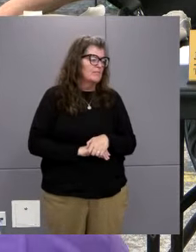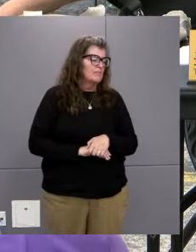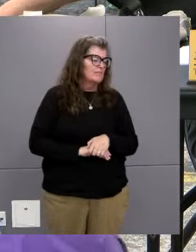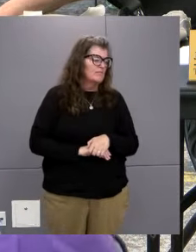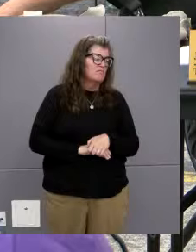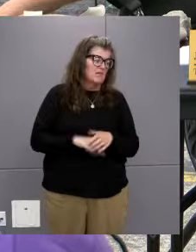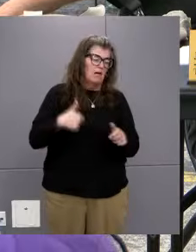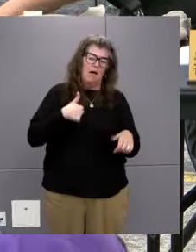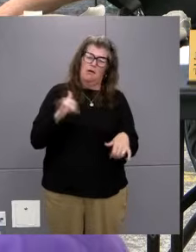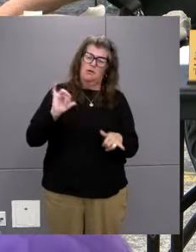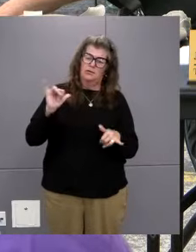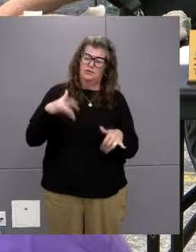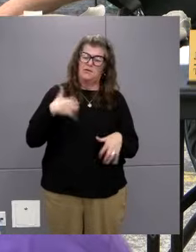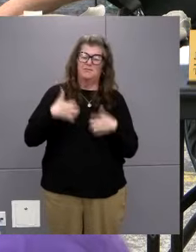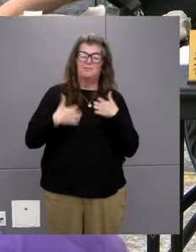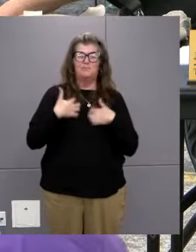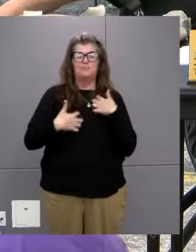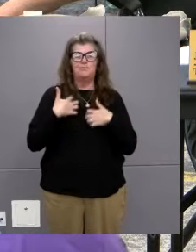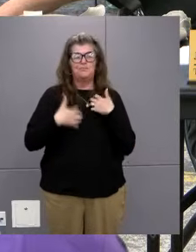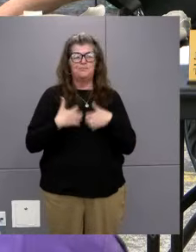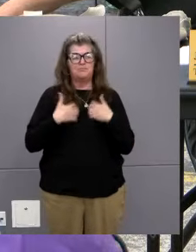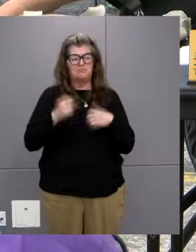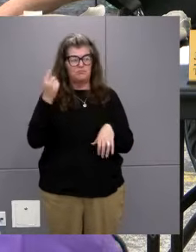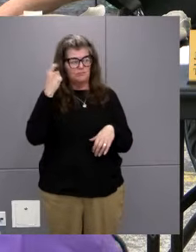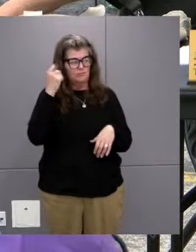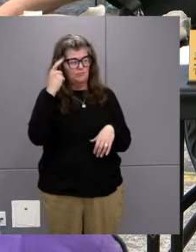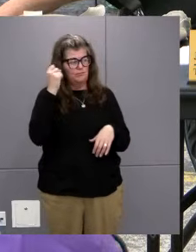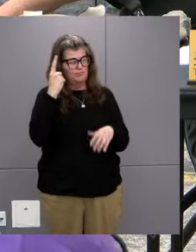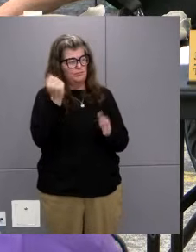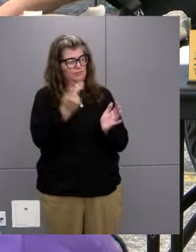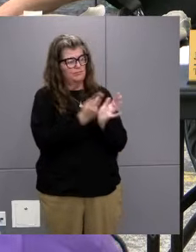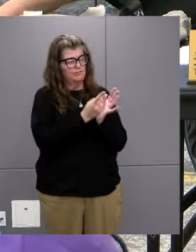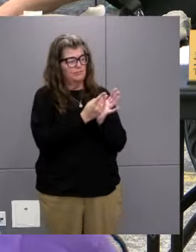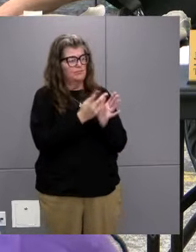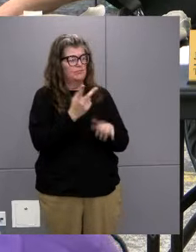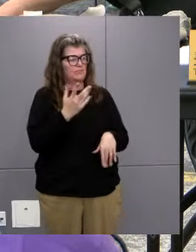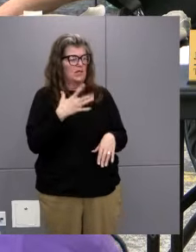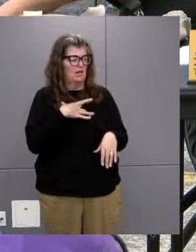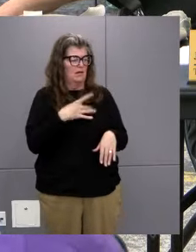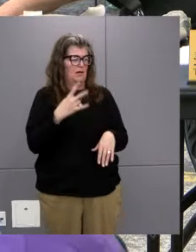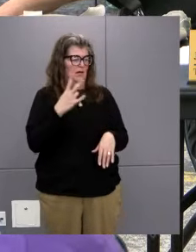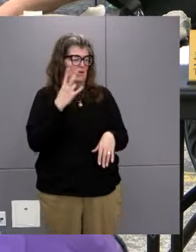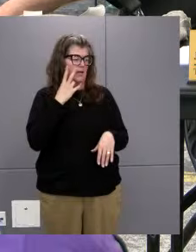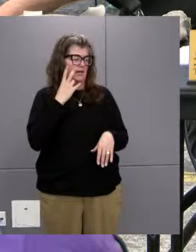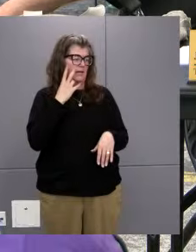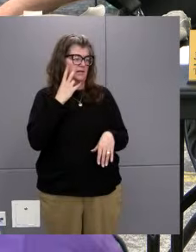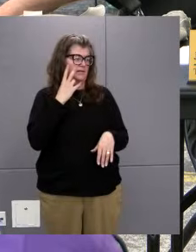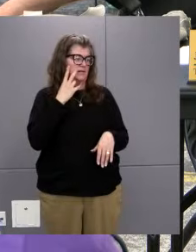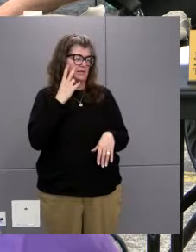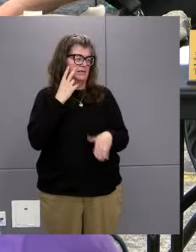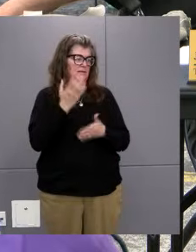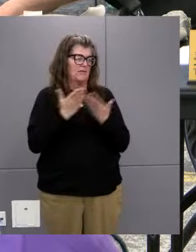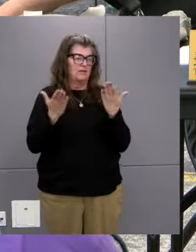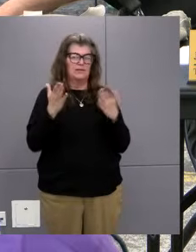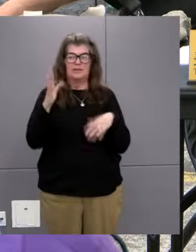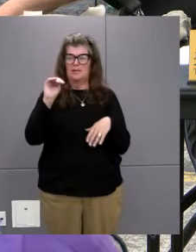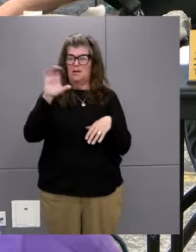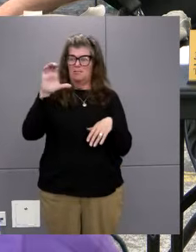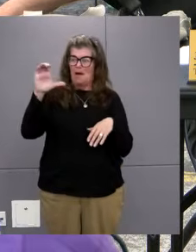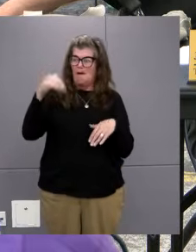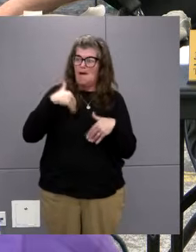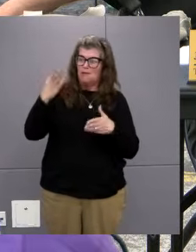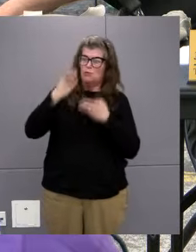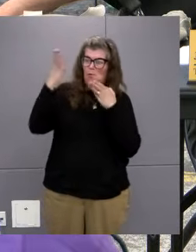well, and I understand getting authorization for it, and I like to see everything Mott has to offer in every campus. When I was in the Flint